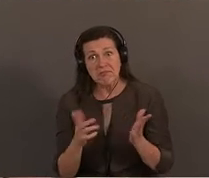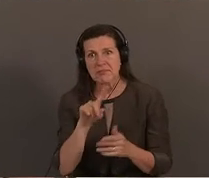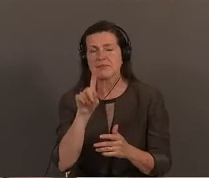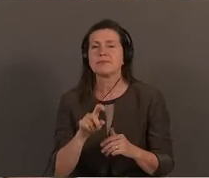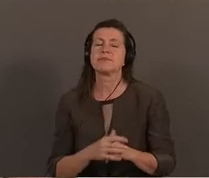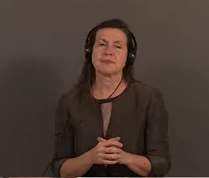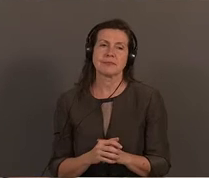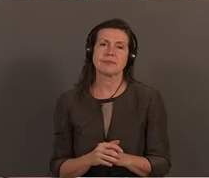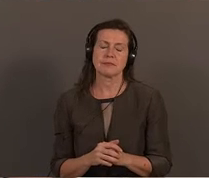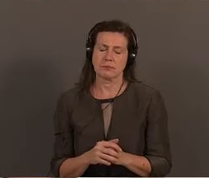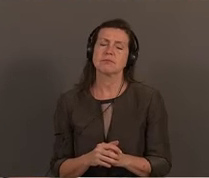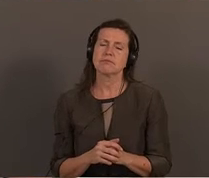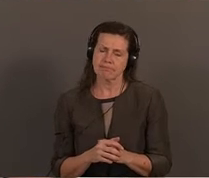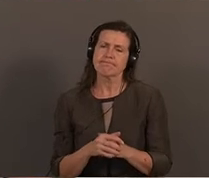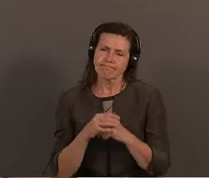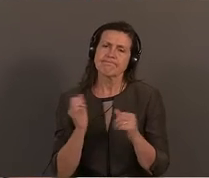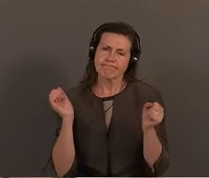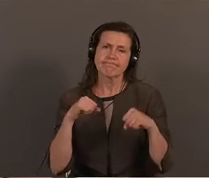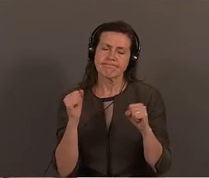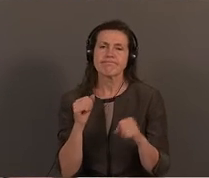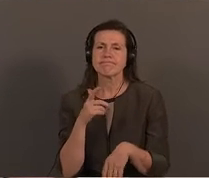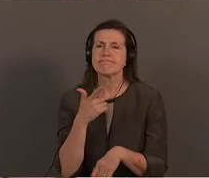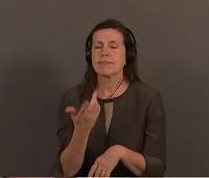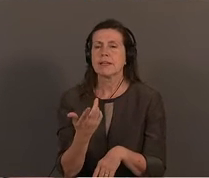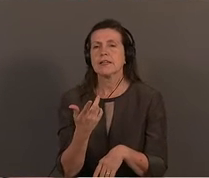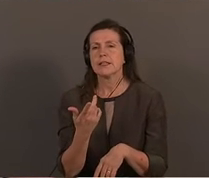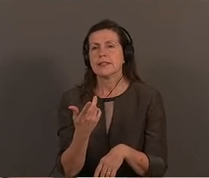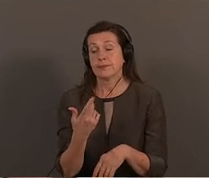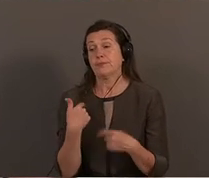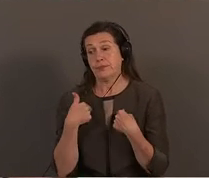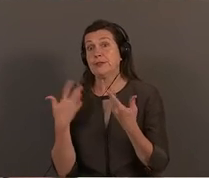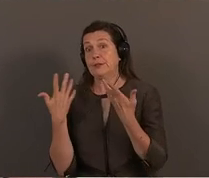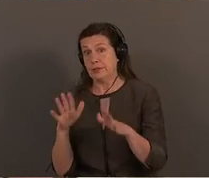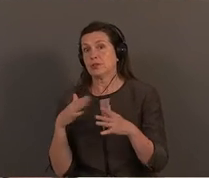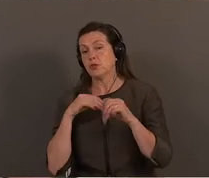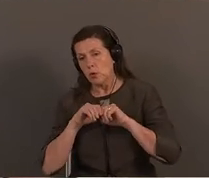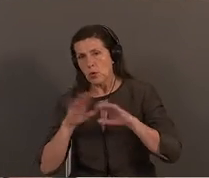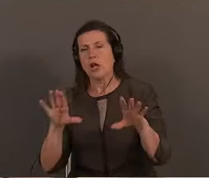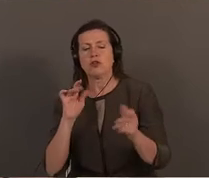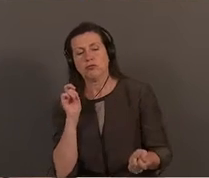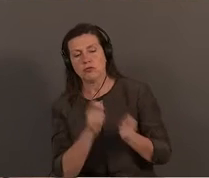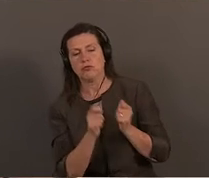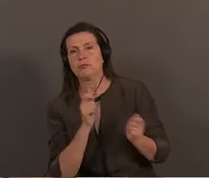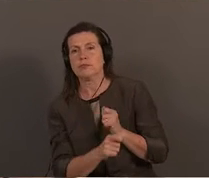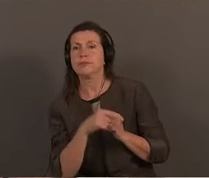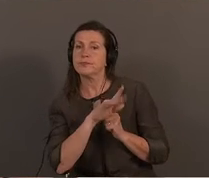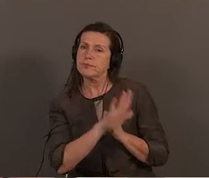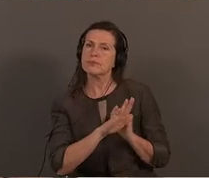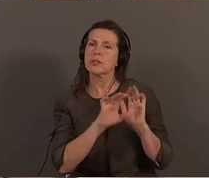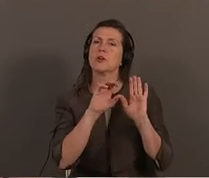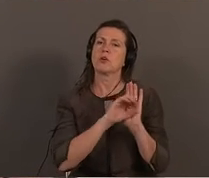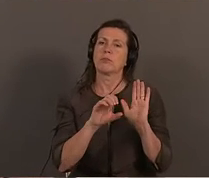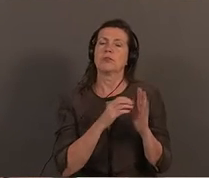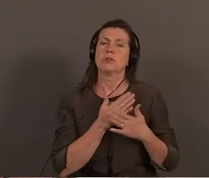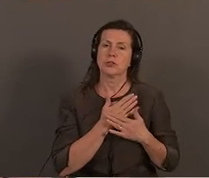Yes, I agree with you. We already launched our copyright reform proposal. One of those